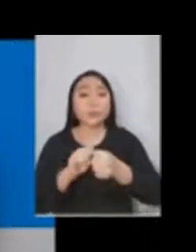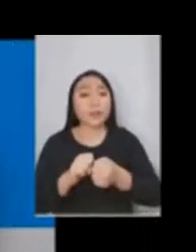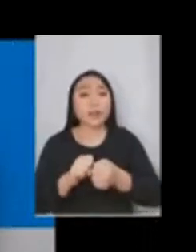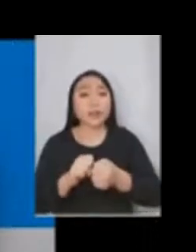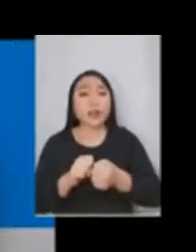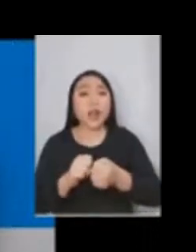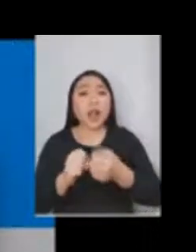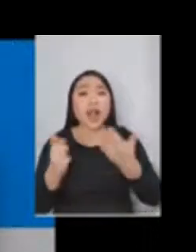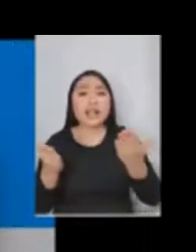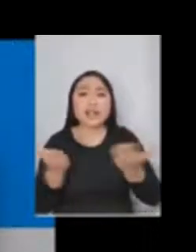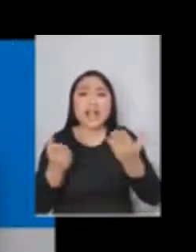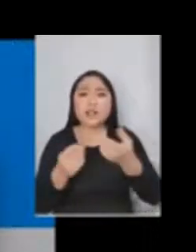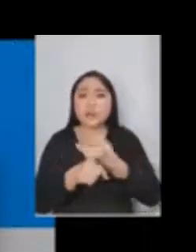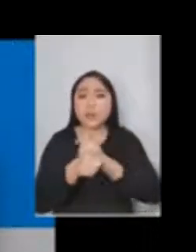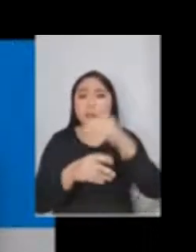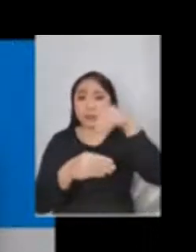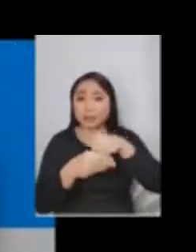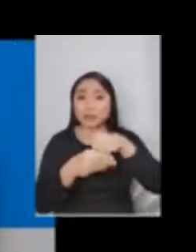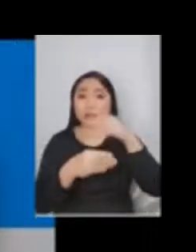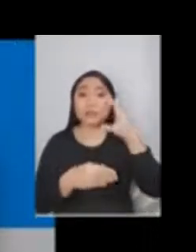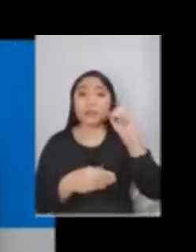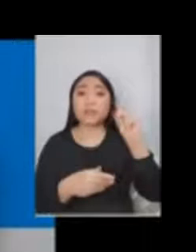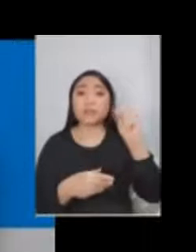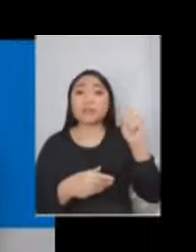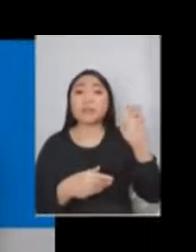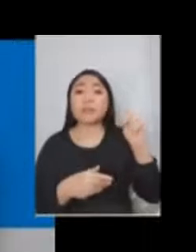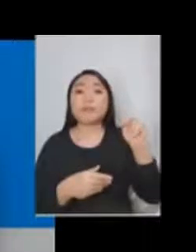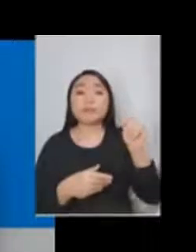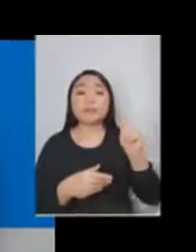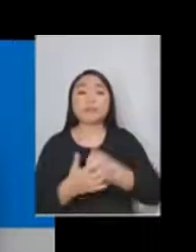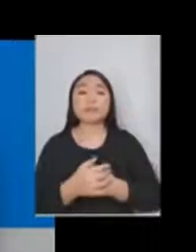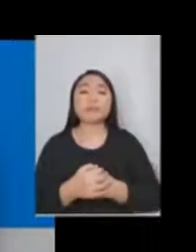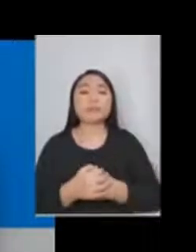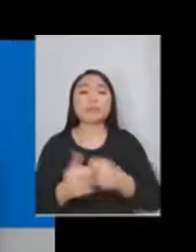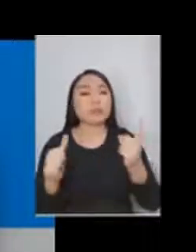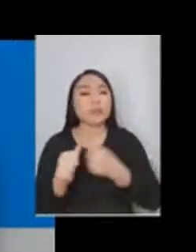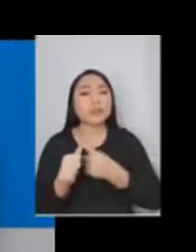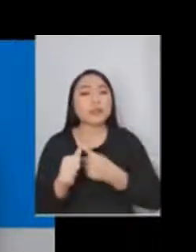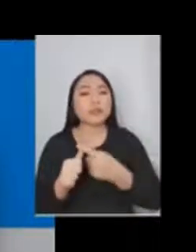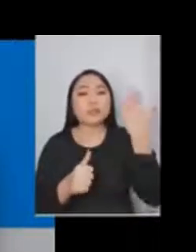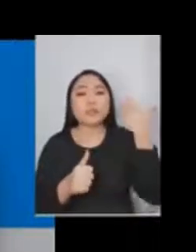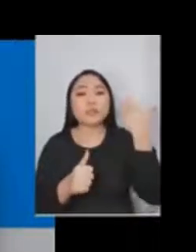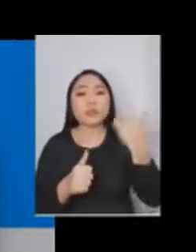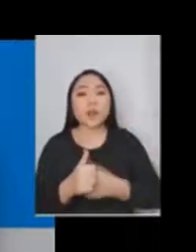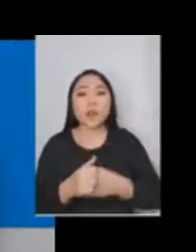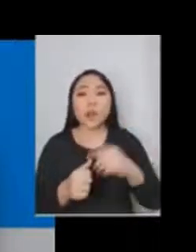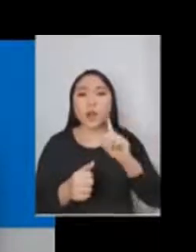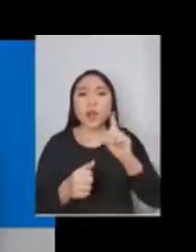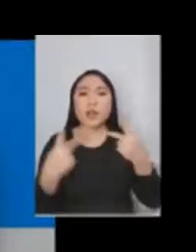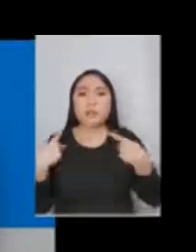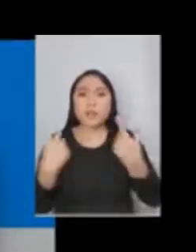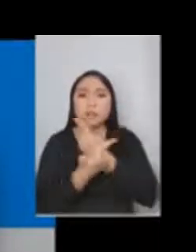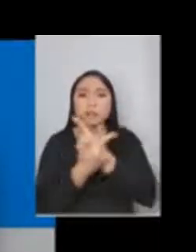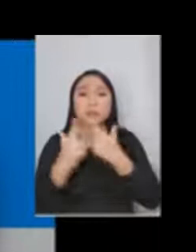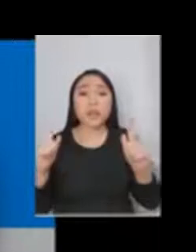iba't ibang sector. Meron tayo from online sources. We also have content partners and of